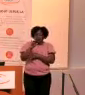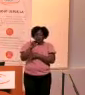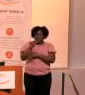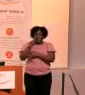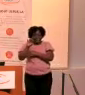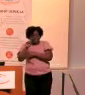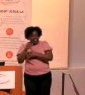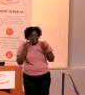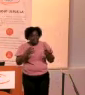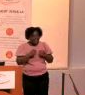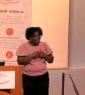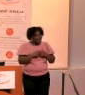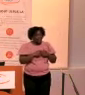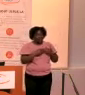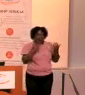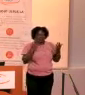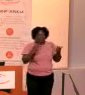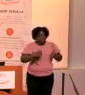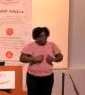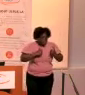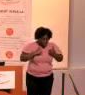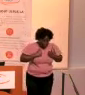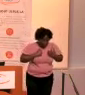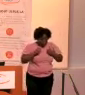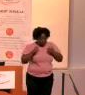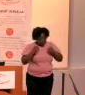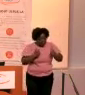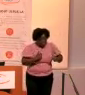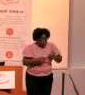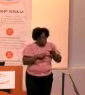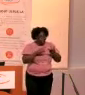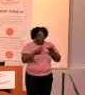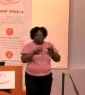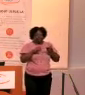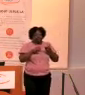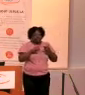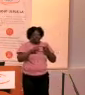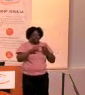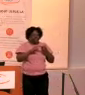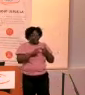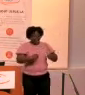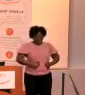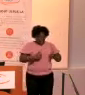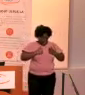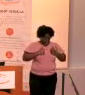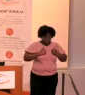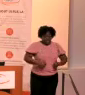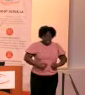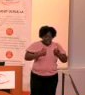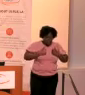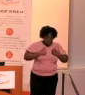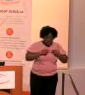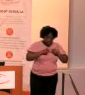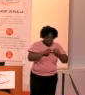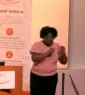life issues, decreased lifespan. It's a tough situation that we really want